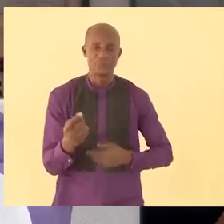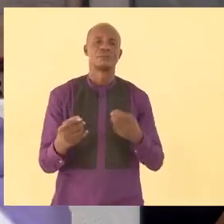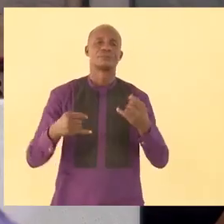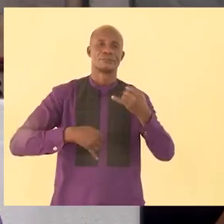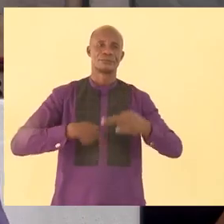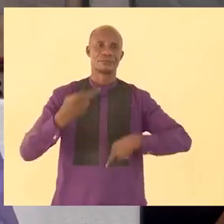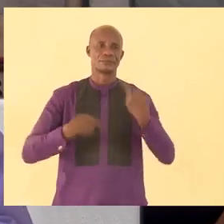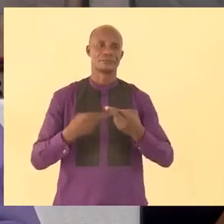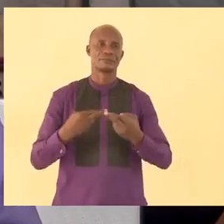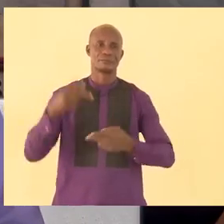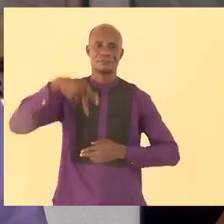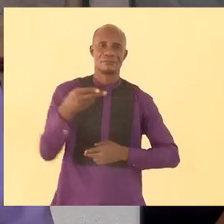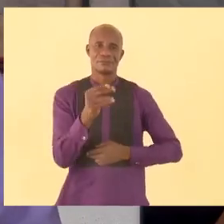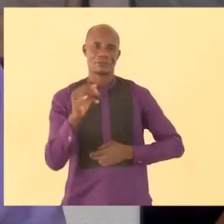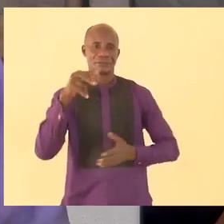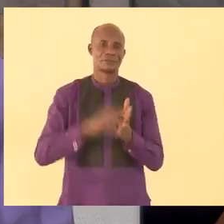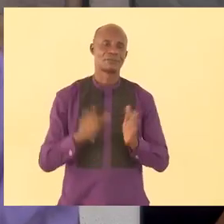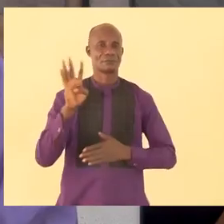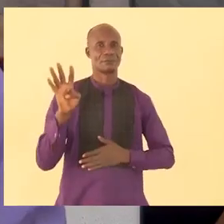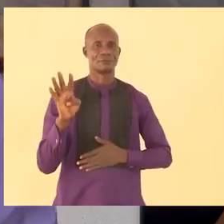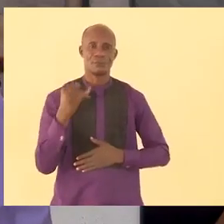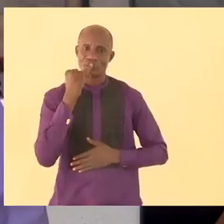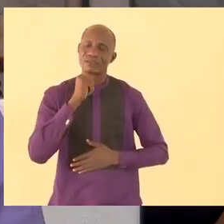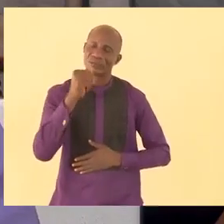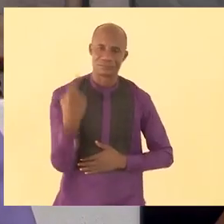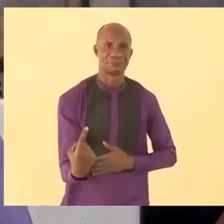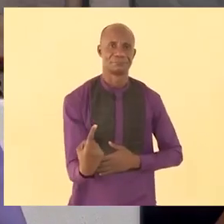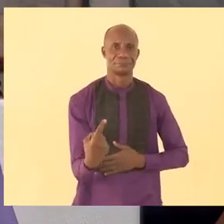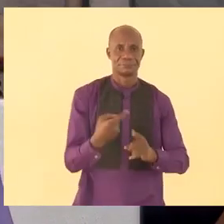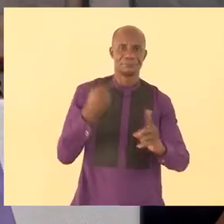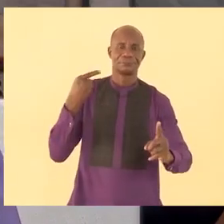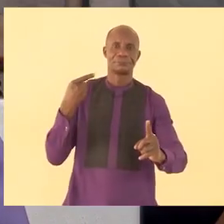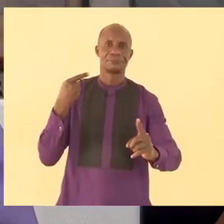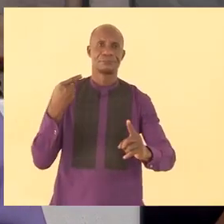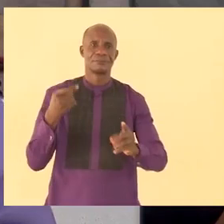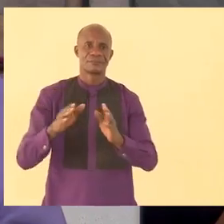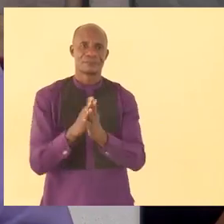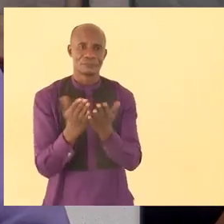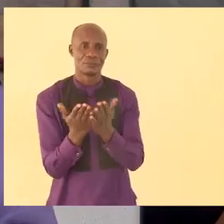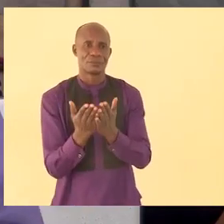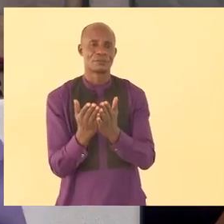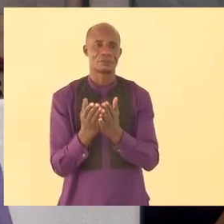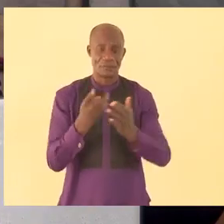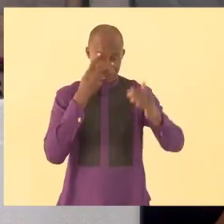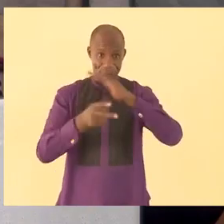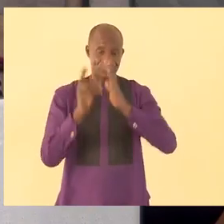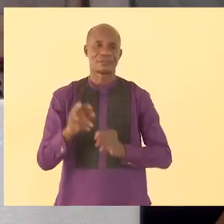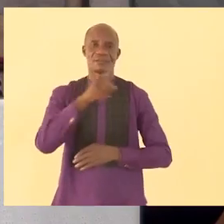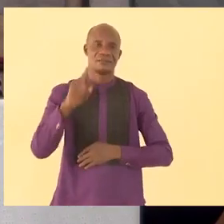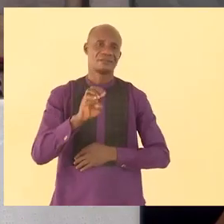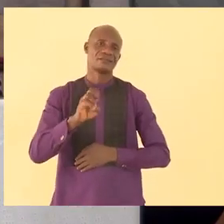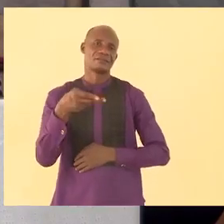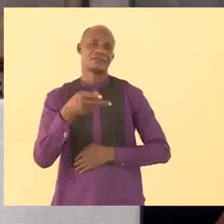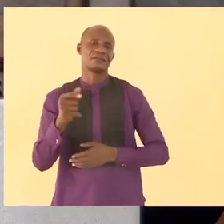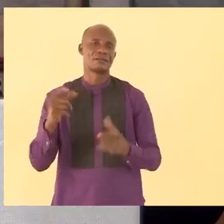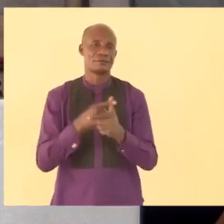rejoice. Philippians chapter 4, verse 4. So, it's not only from the book of prophet Zephaniah that we had as